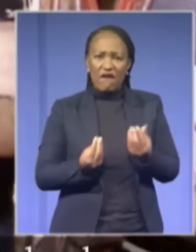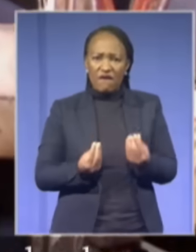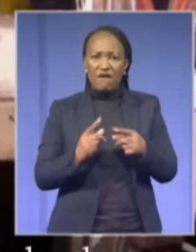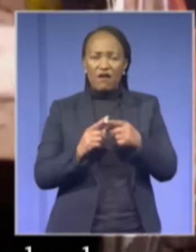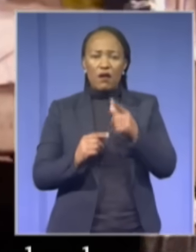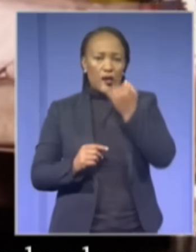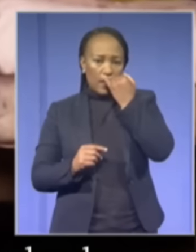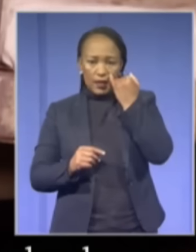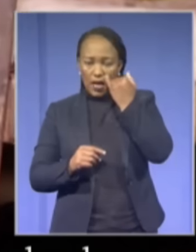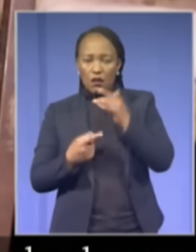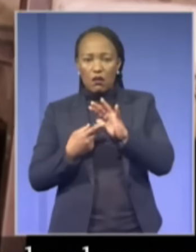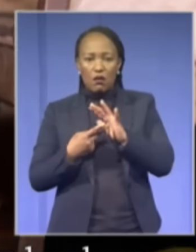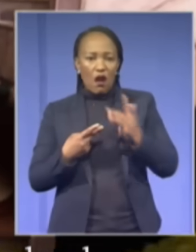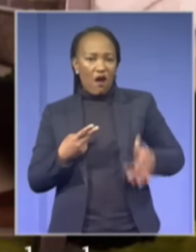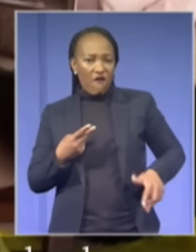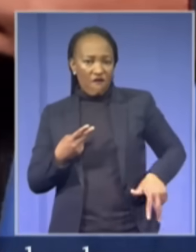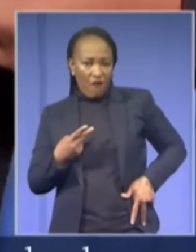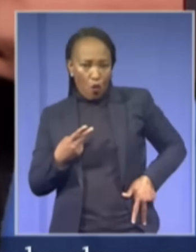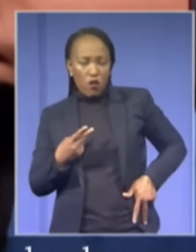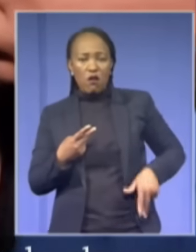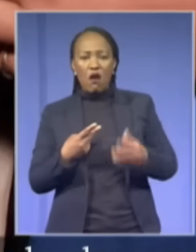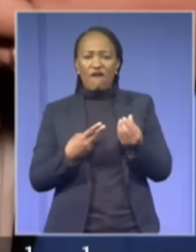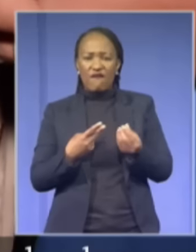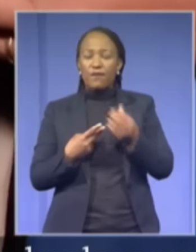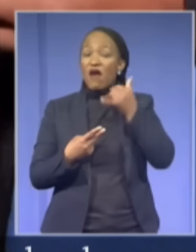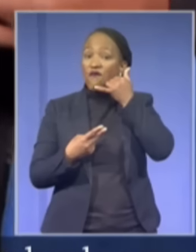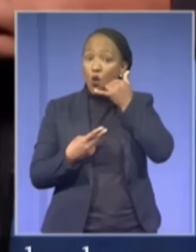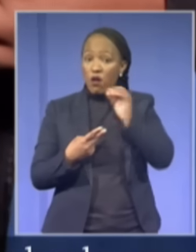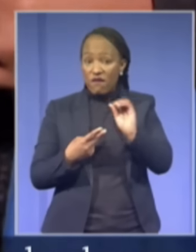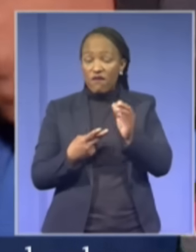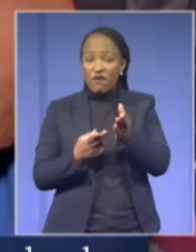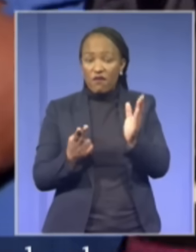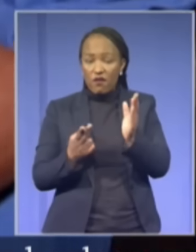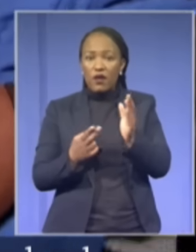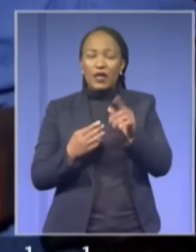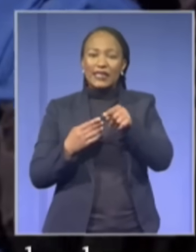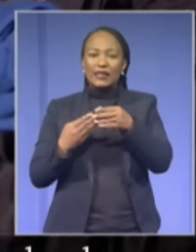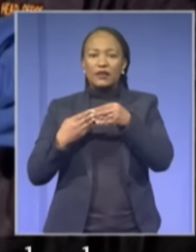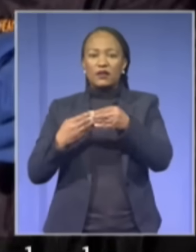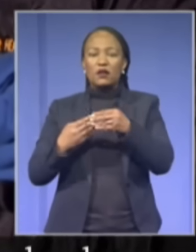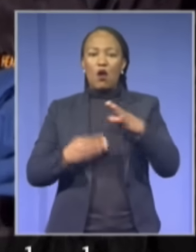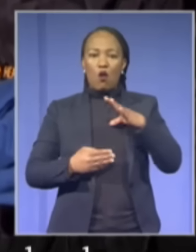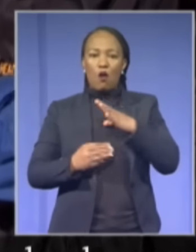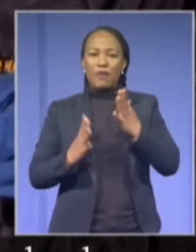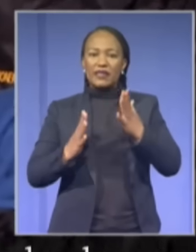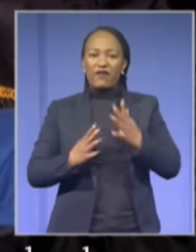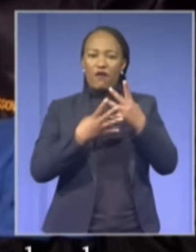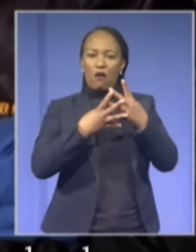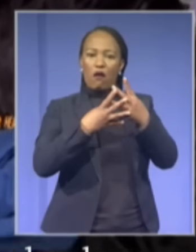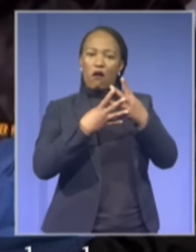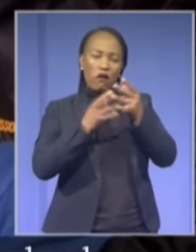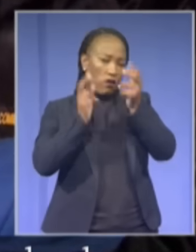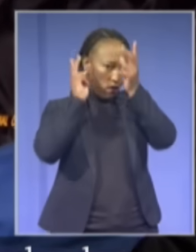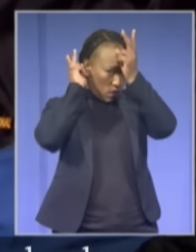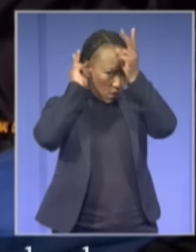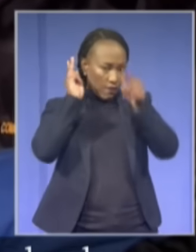diokobatši dillathekeng le ditlabela tše dingwe. Sehlopha seo se bego se etilwe pele ke mokomišinare wa bosetšhaba wa tshokollo ya bagolegwa ba